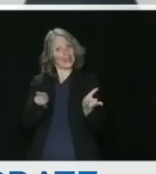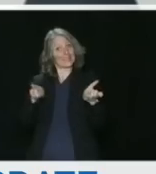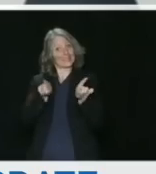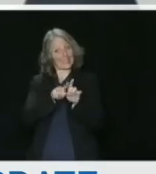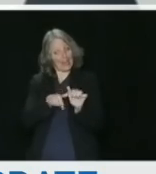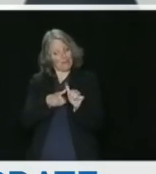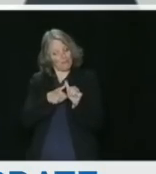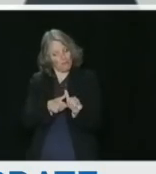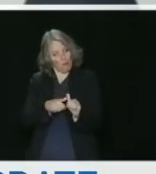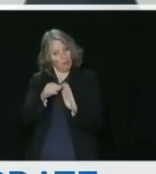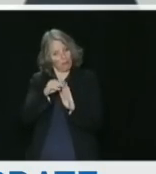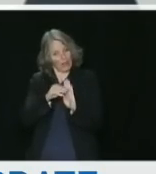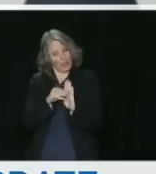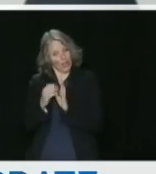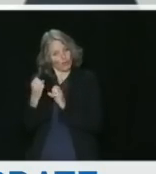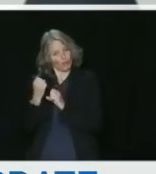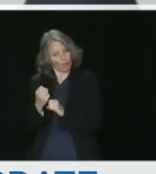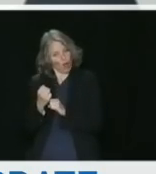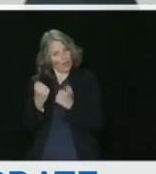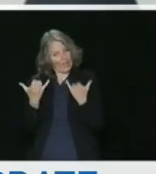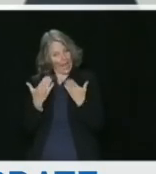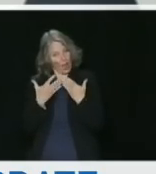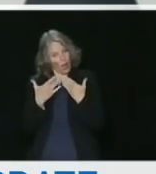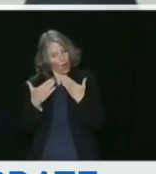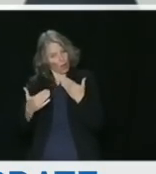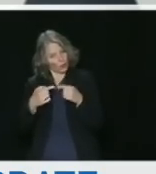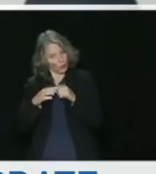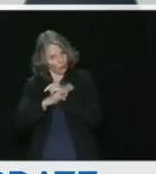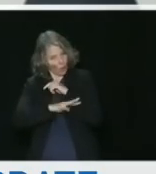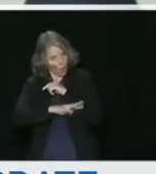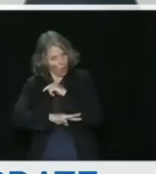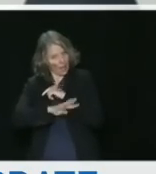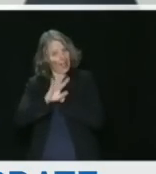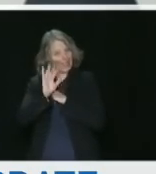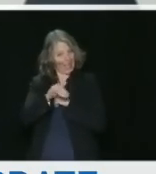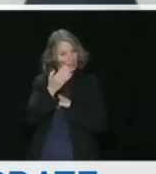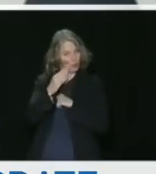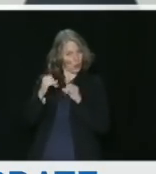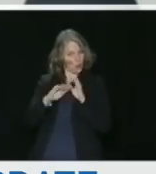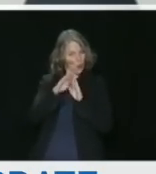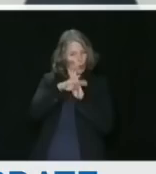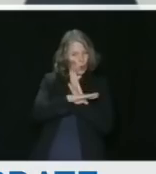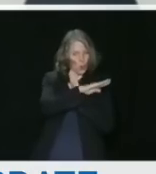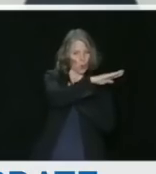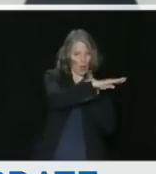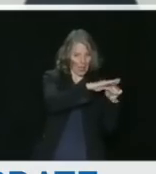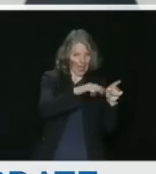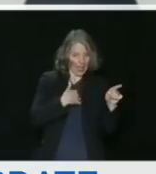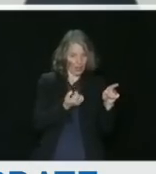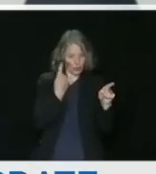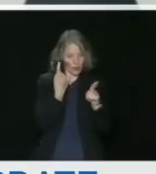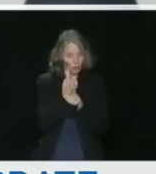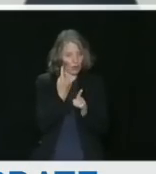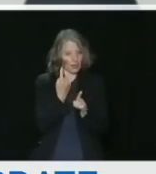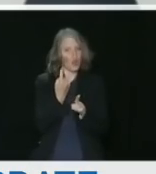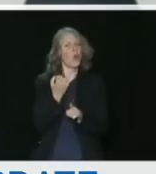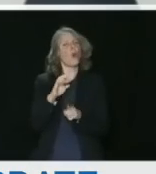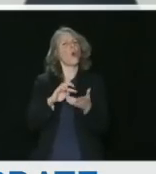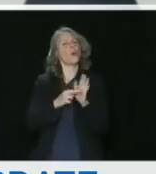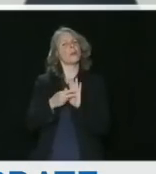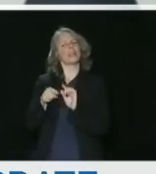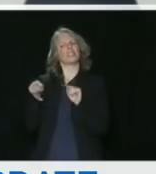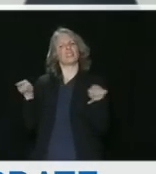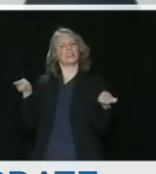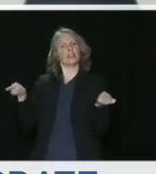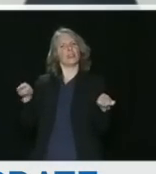the fall? Am I seeing that sort of blue line properly? Or is it more that the percentages are what matters, so the 20%